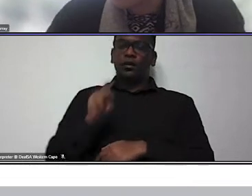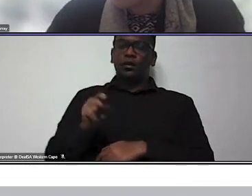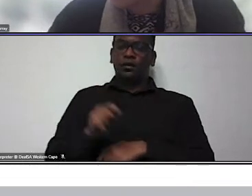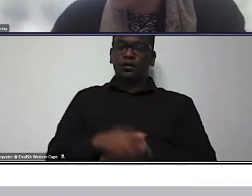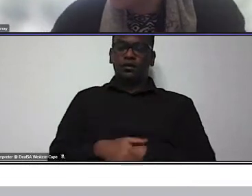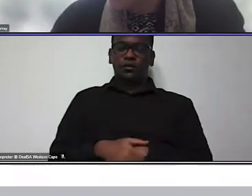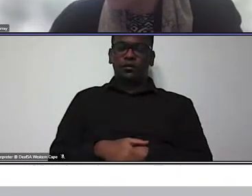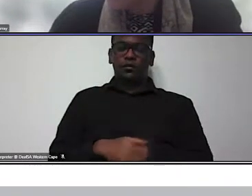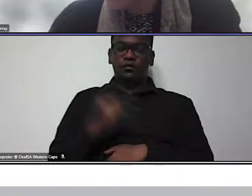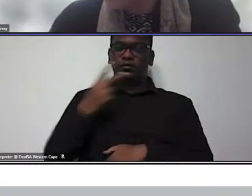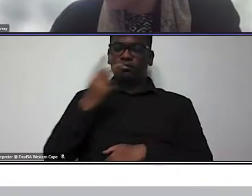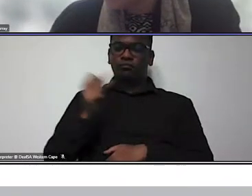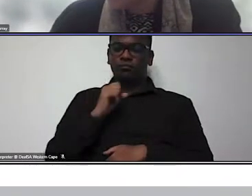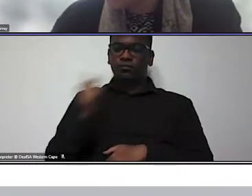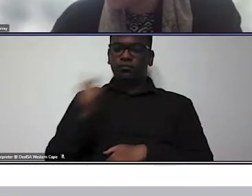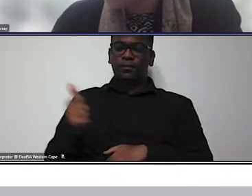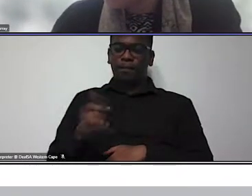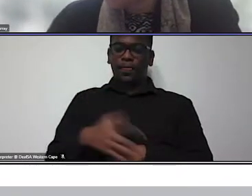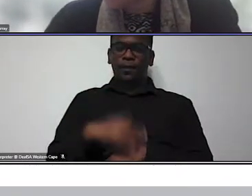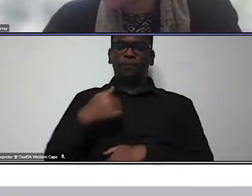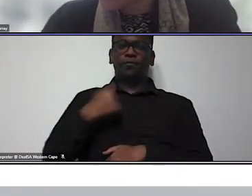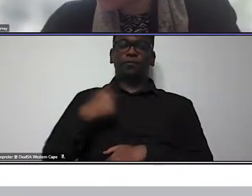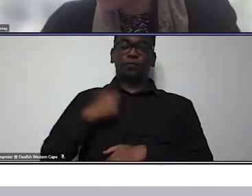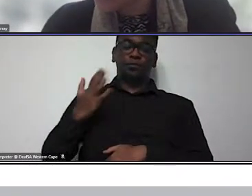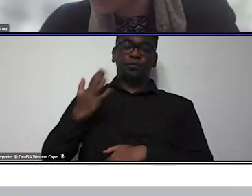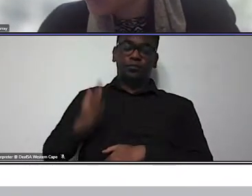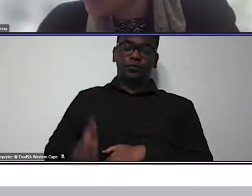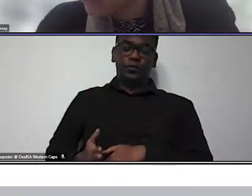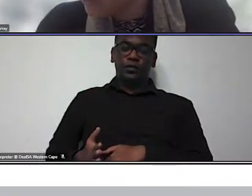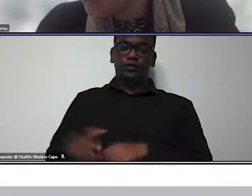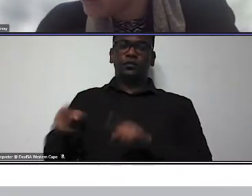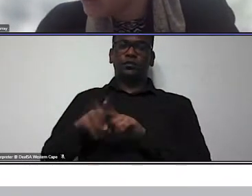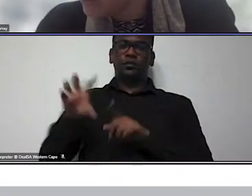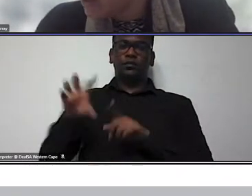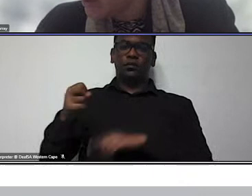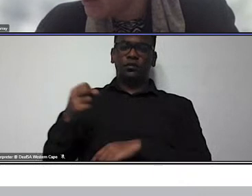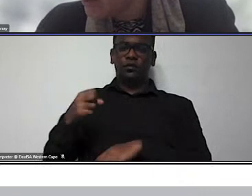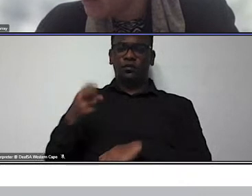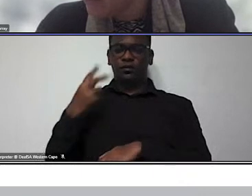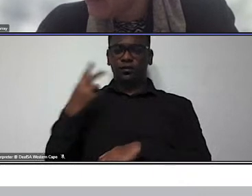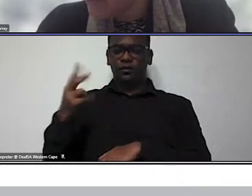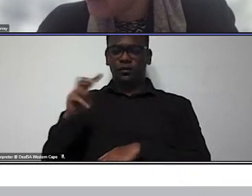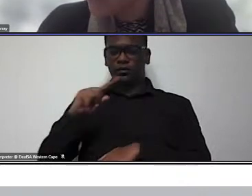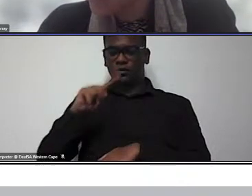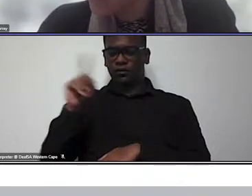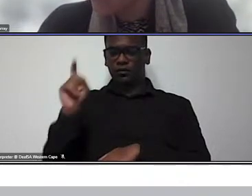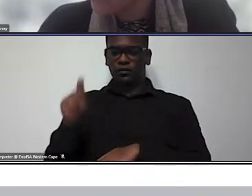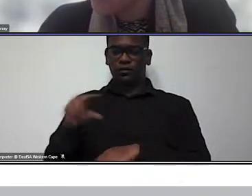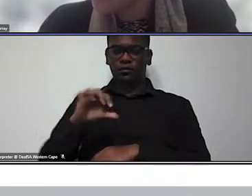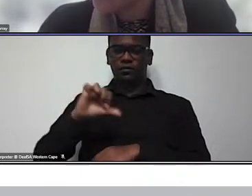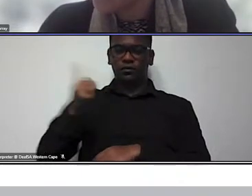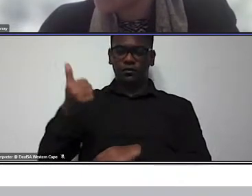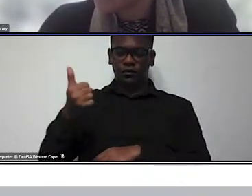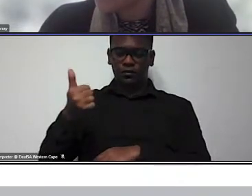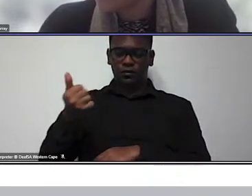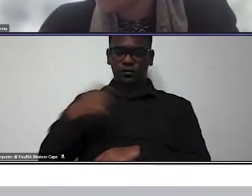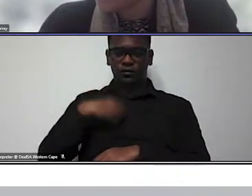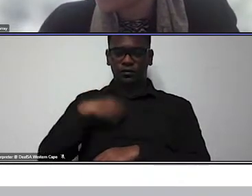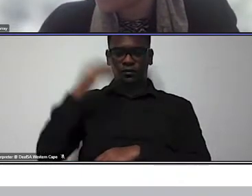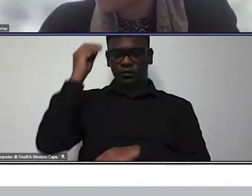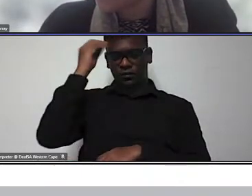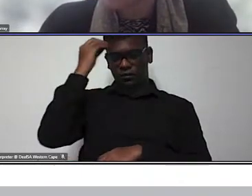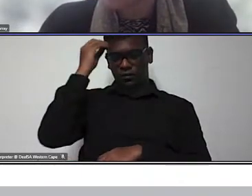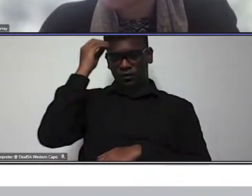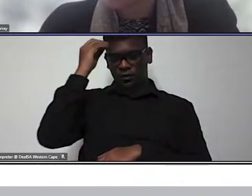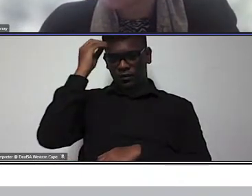I see none. From my side, I would also like to put one or two questions forward. My first question was, I was interested to hear